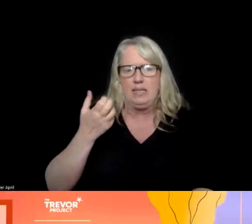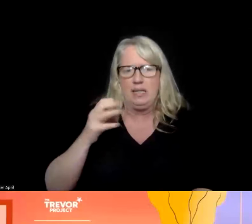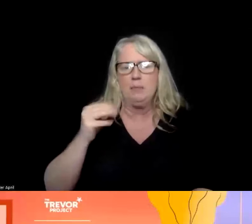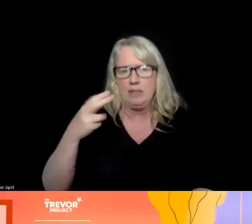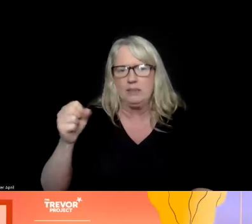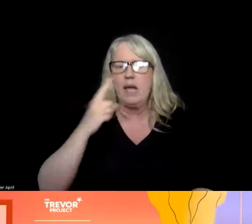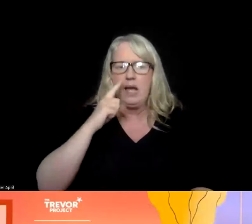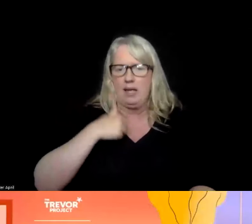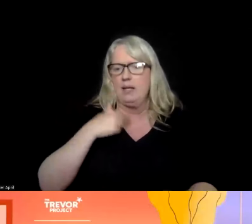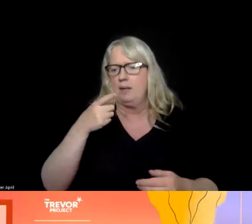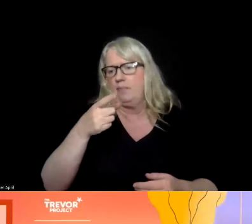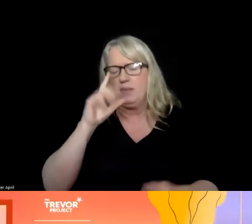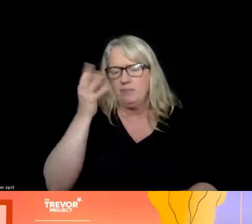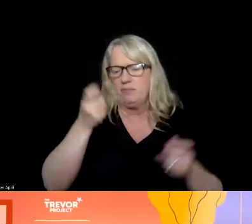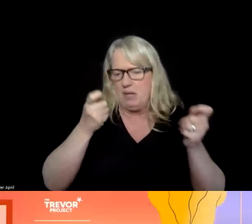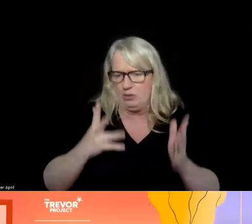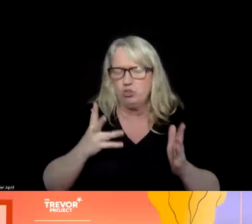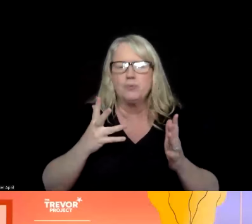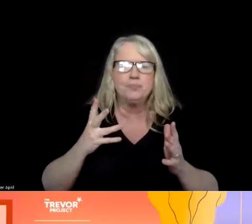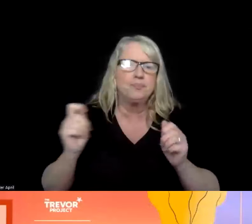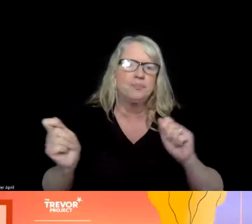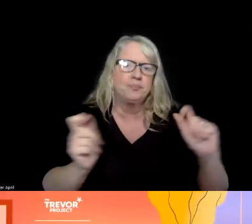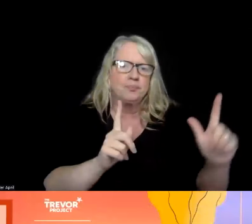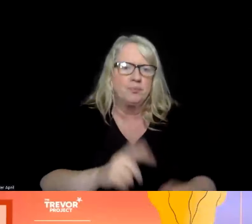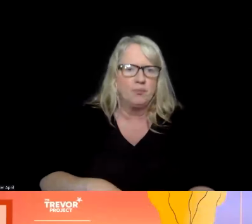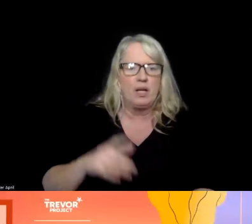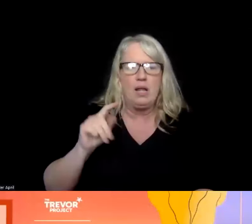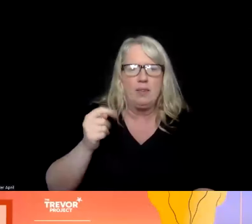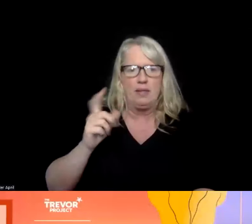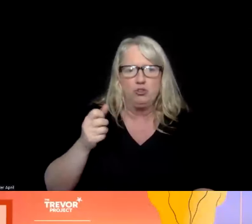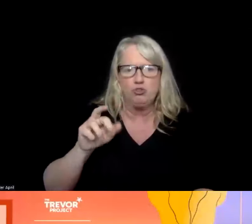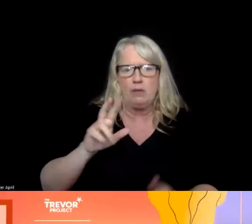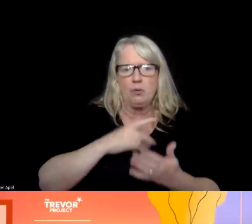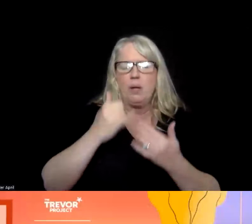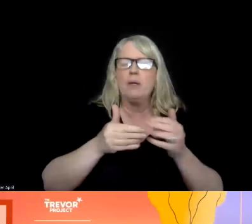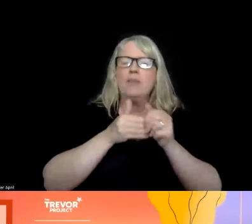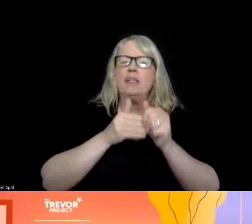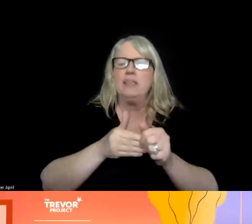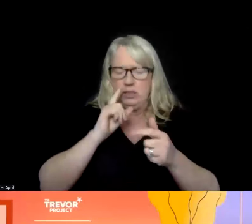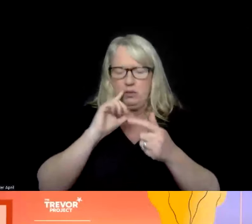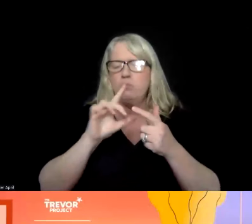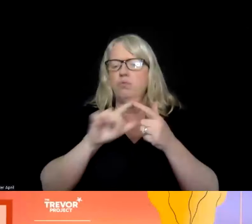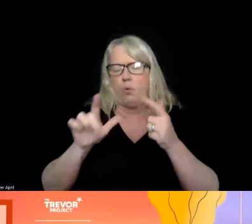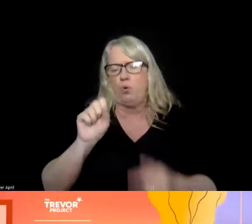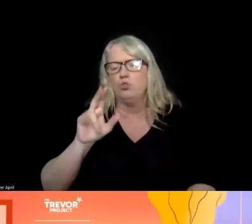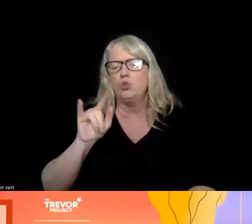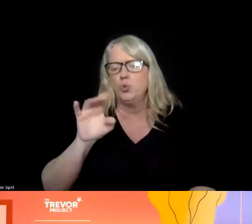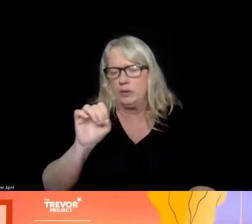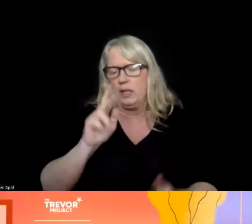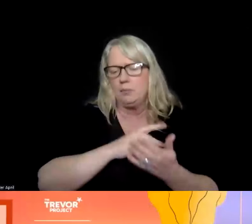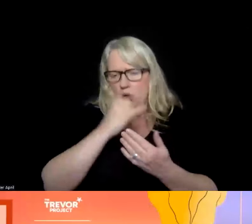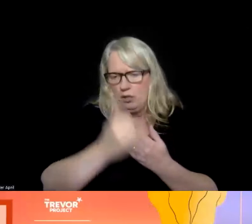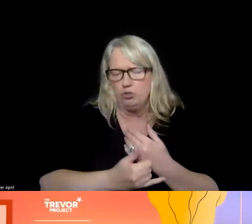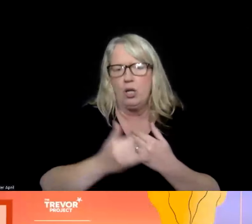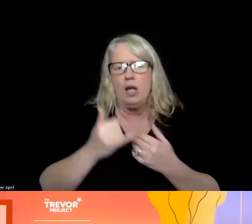Trevor Project. Next slide. The Trevor Project is the leading suicide prevention and crisis intervention organization